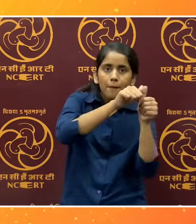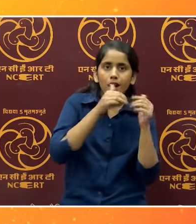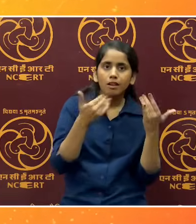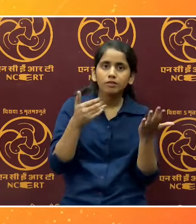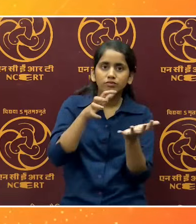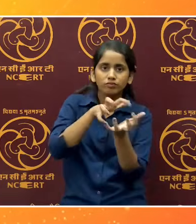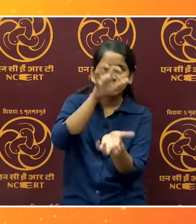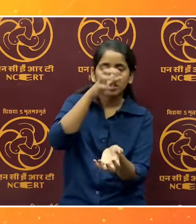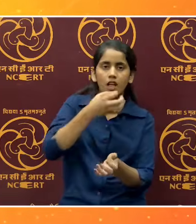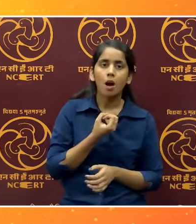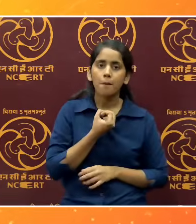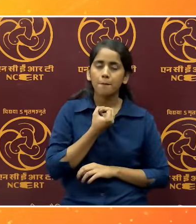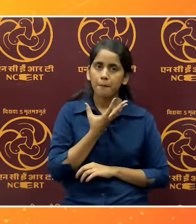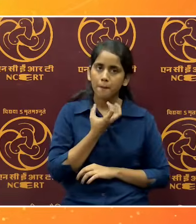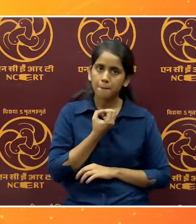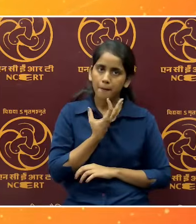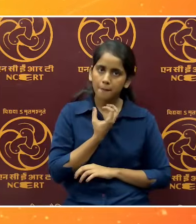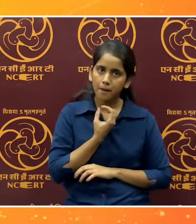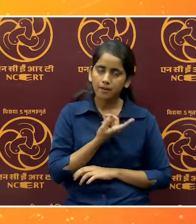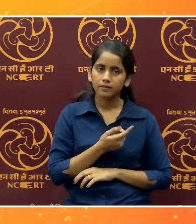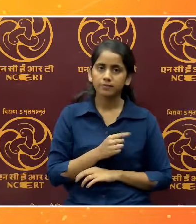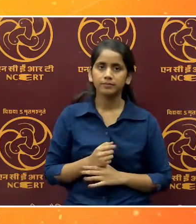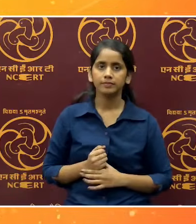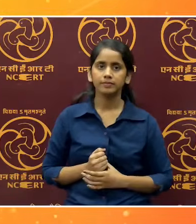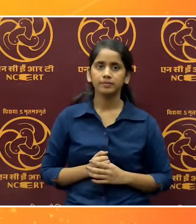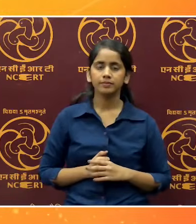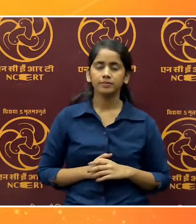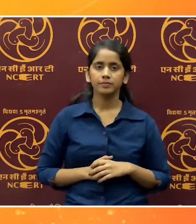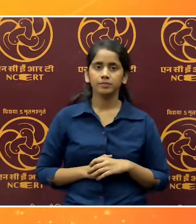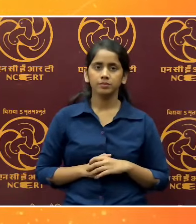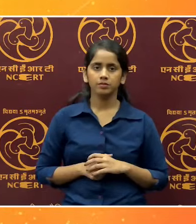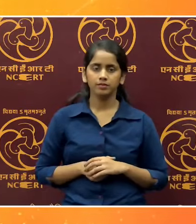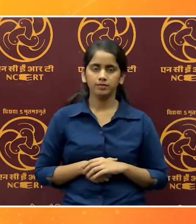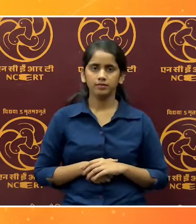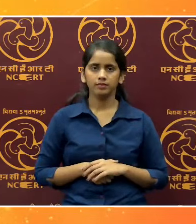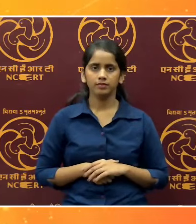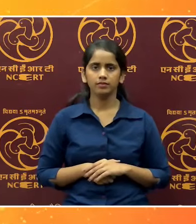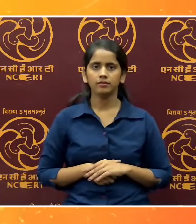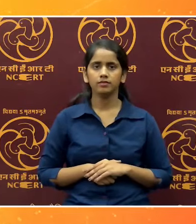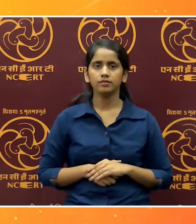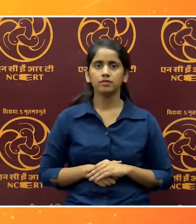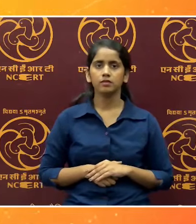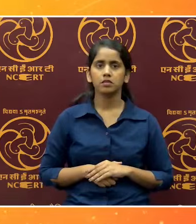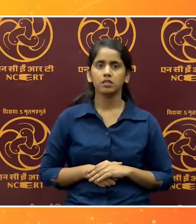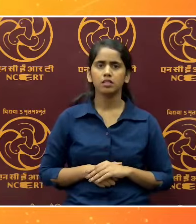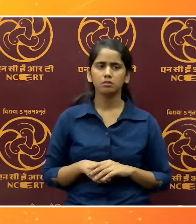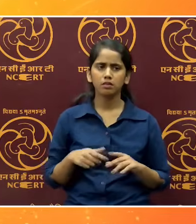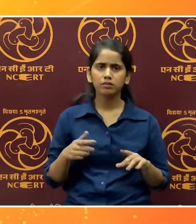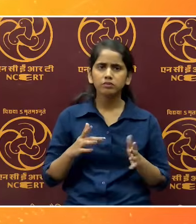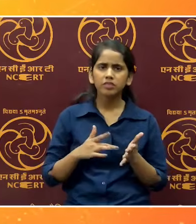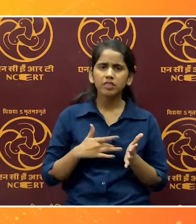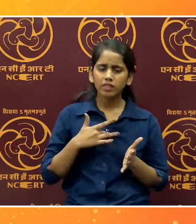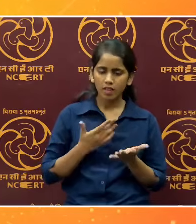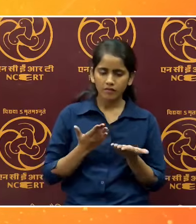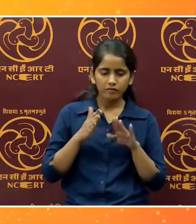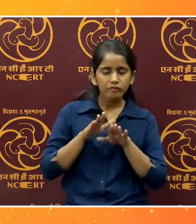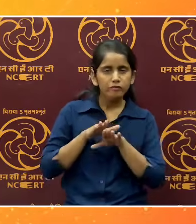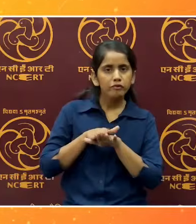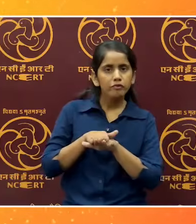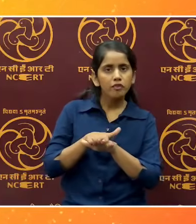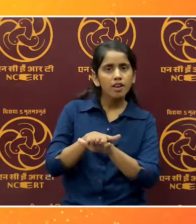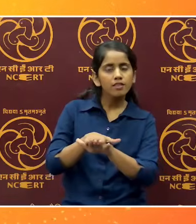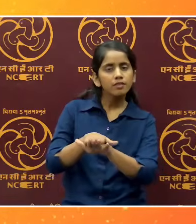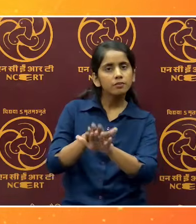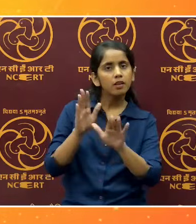There's a frog. All right. I can also feel a fish,